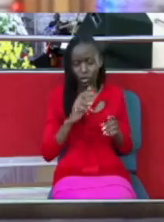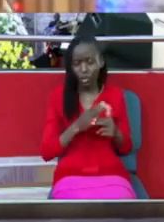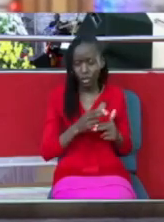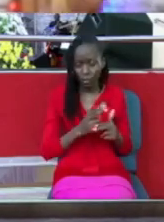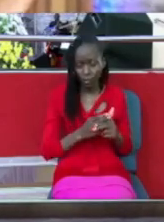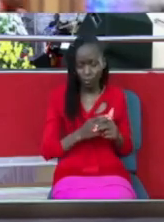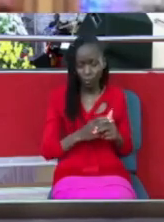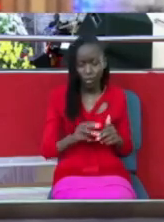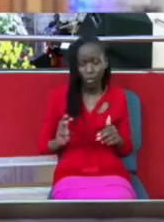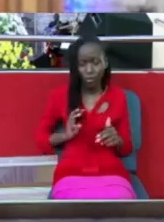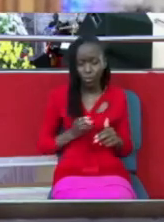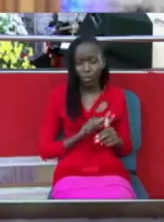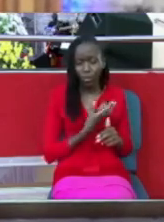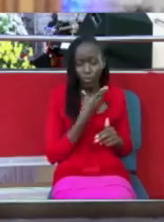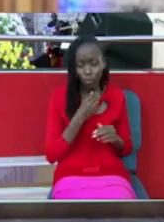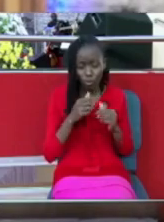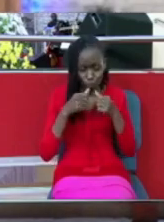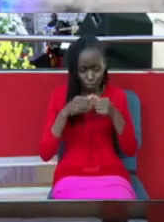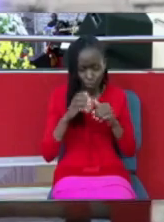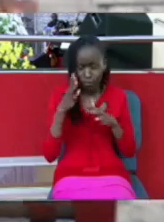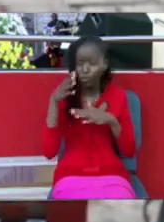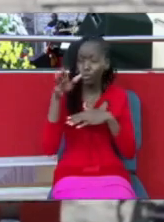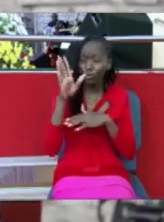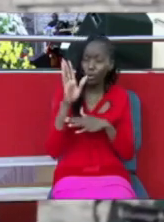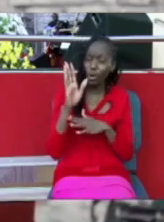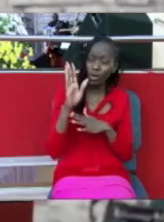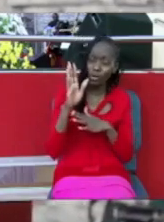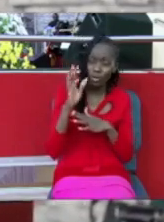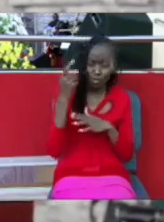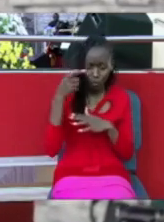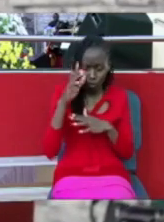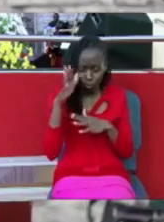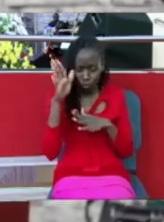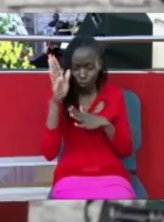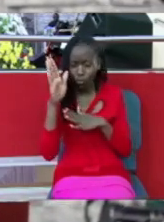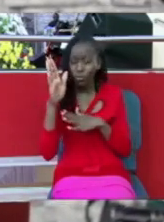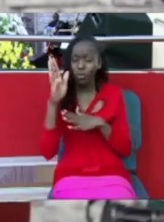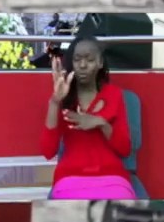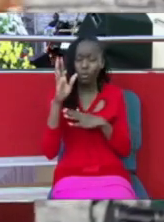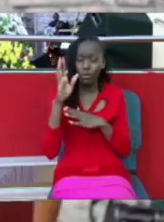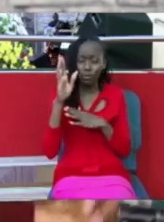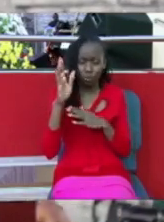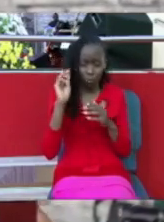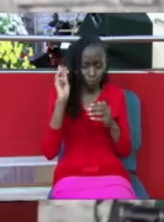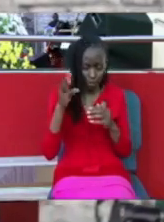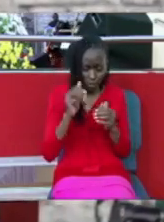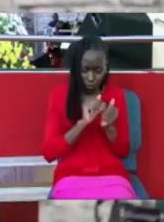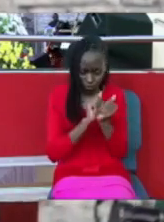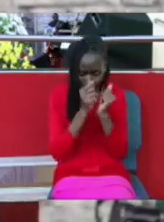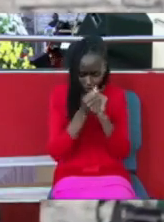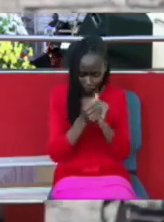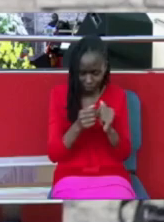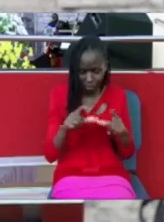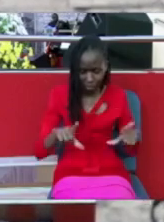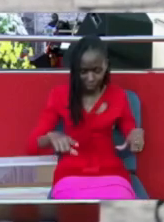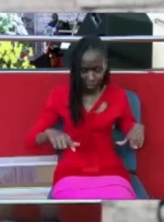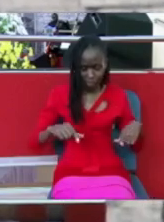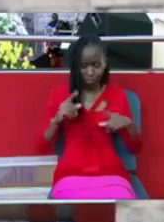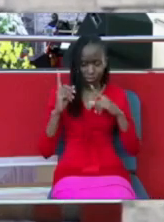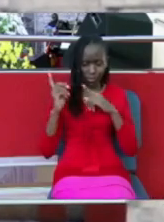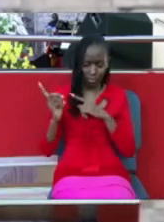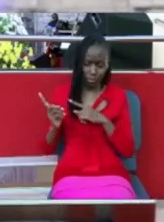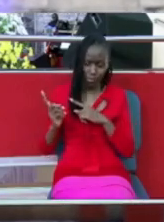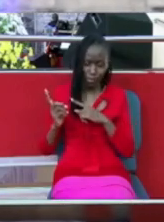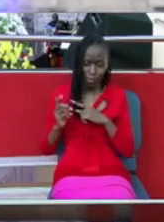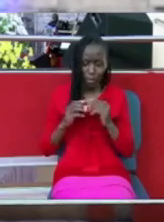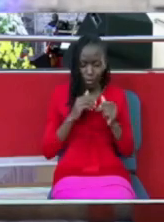want to bless you, God. Kukubariki Mungu. Because we know kwa sababu you are changing this life. Unaenda kubadilisha maisha. We bless